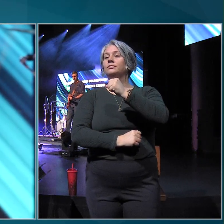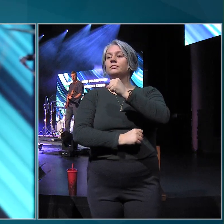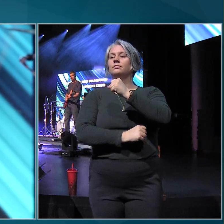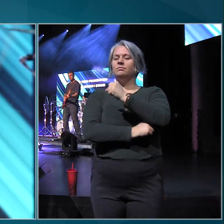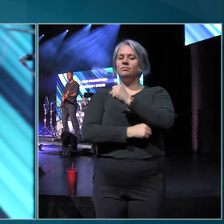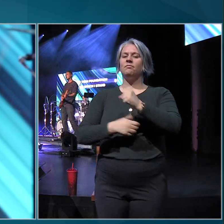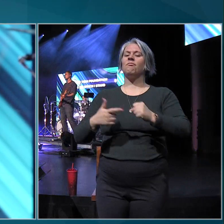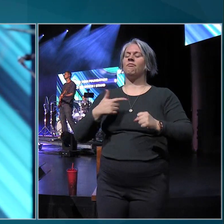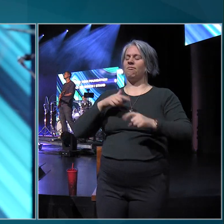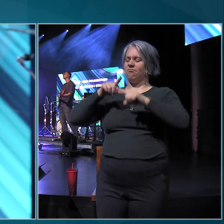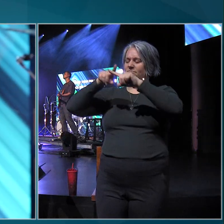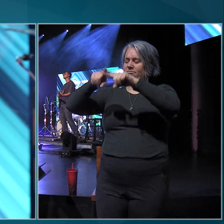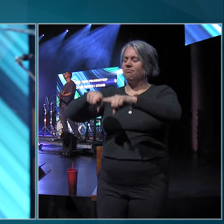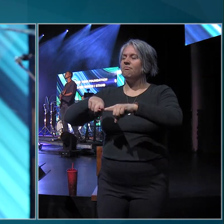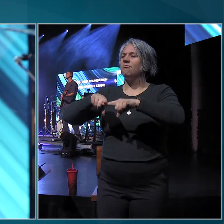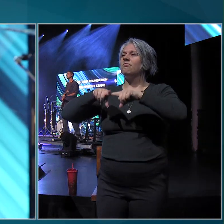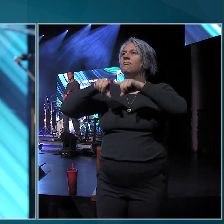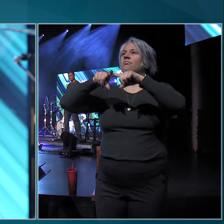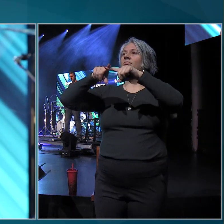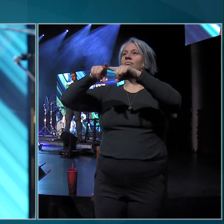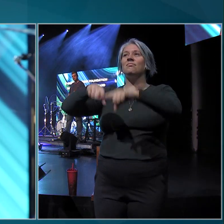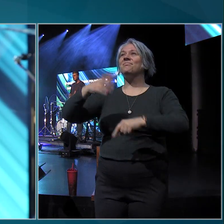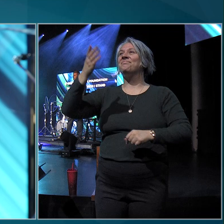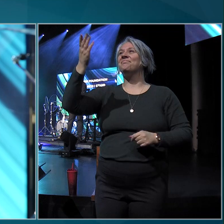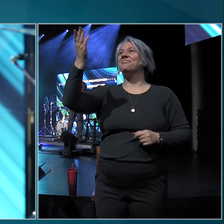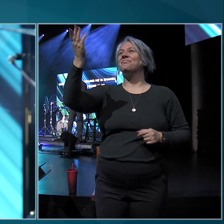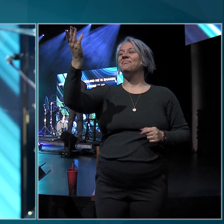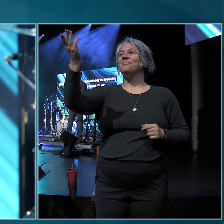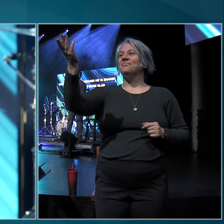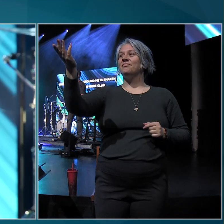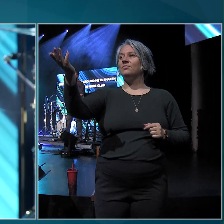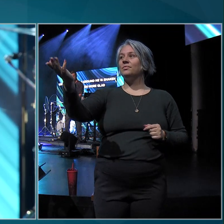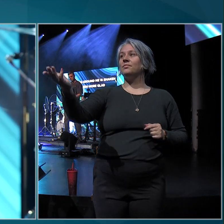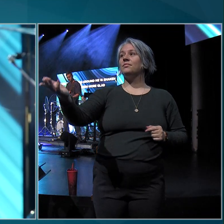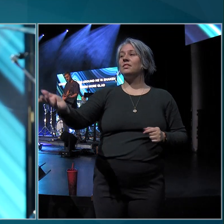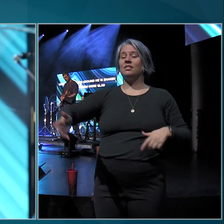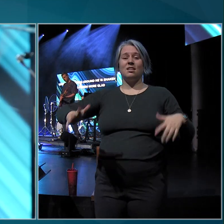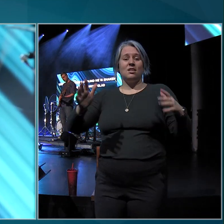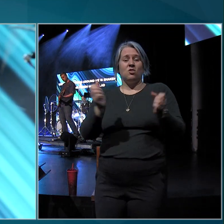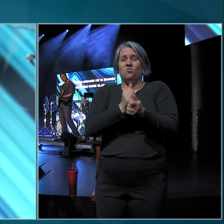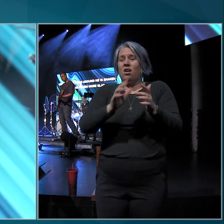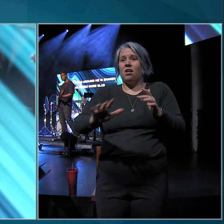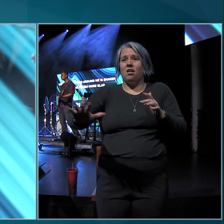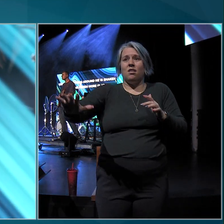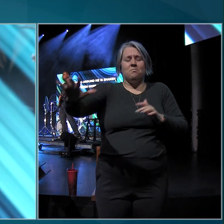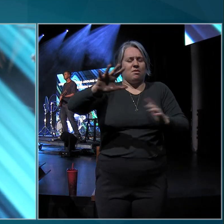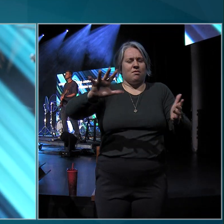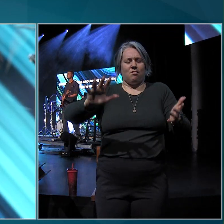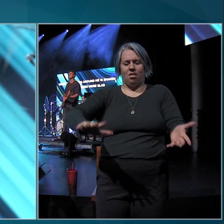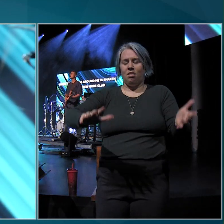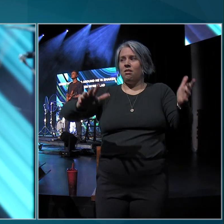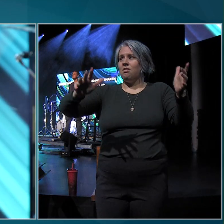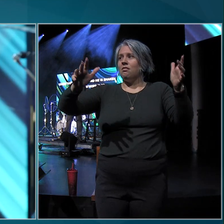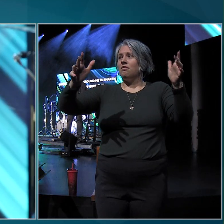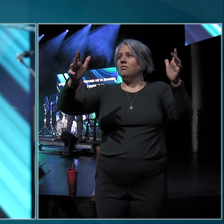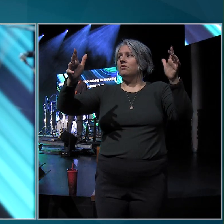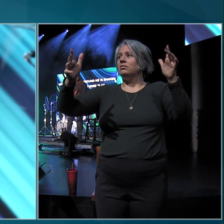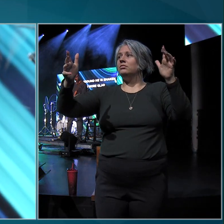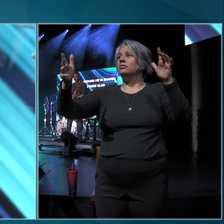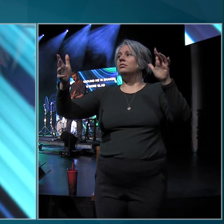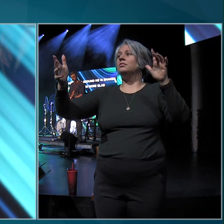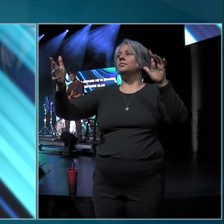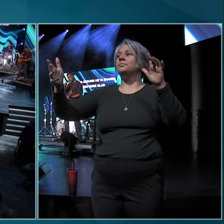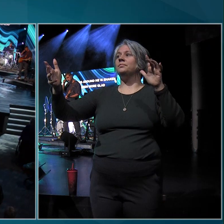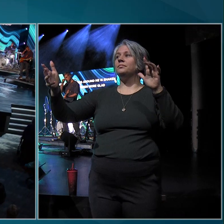He's the rock on which I stand. When everything around me is shaking,